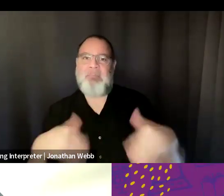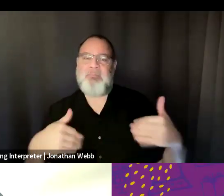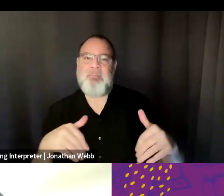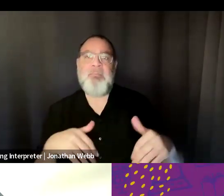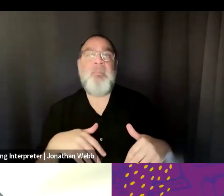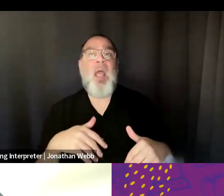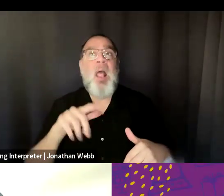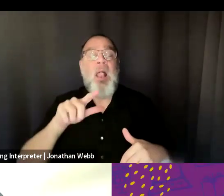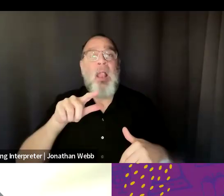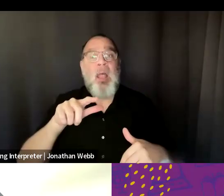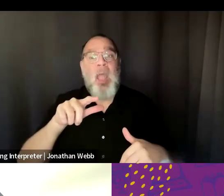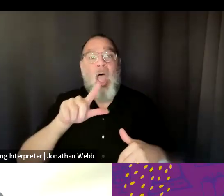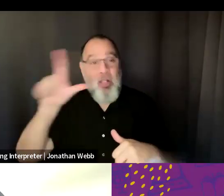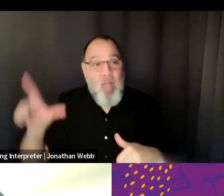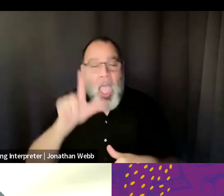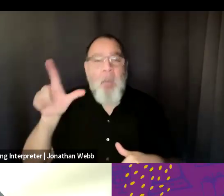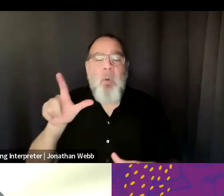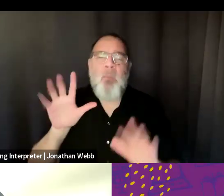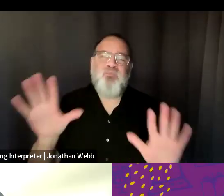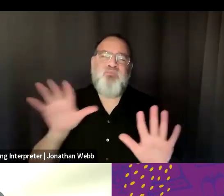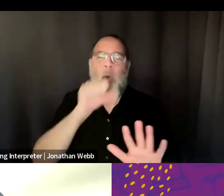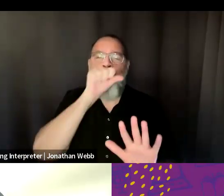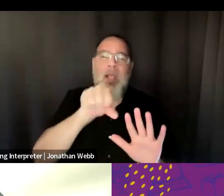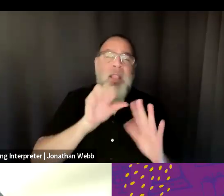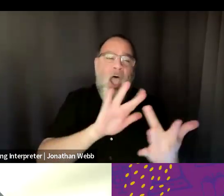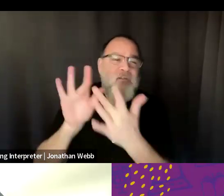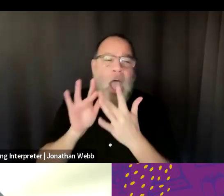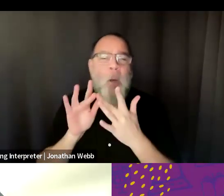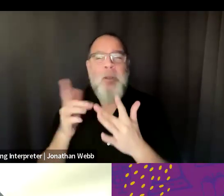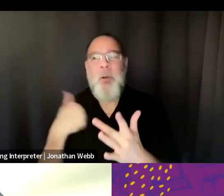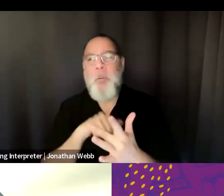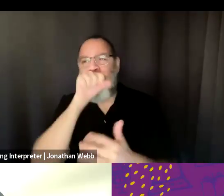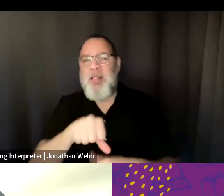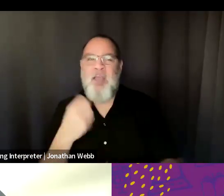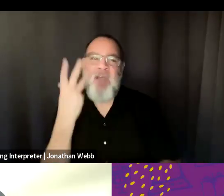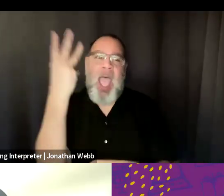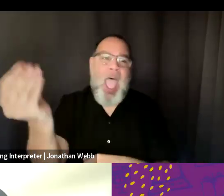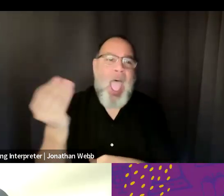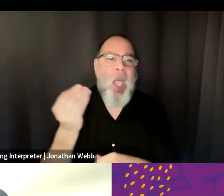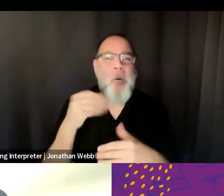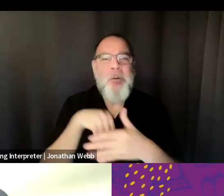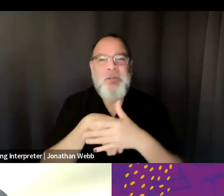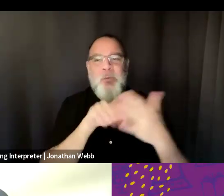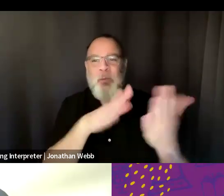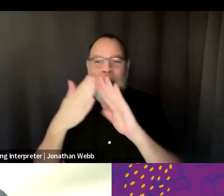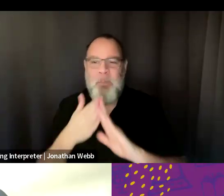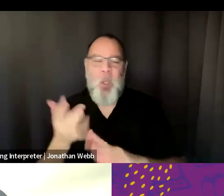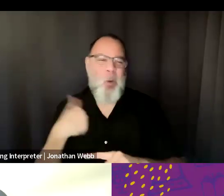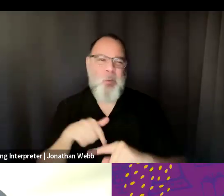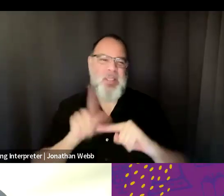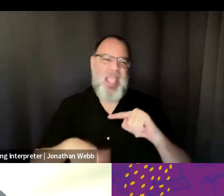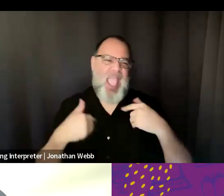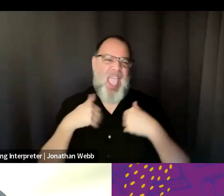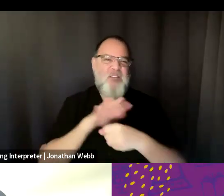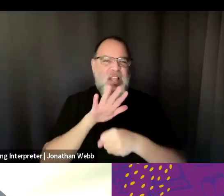the libraries we love outreach. We love getting out into the community. We can't possibly have enough physical buildings to service the community, and we know that, and we know it's